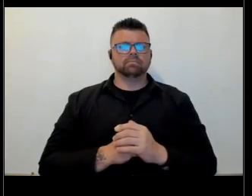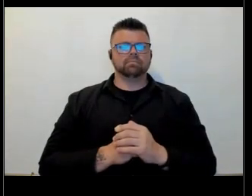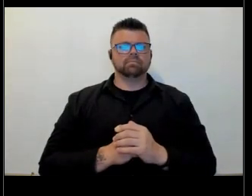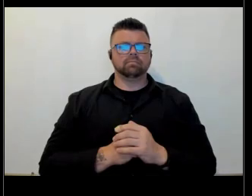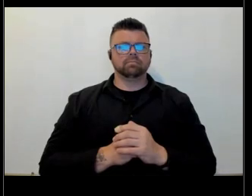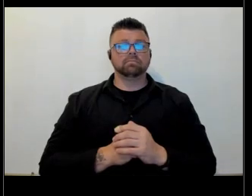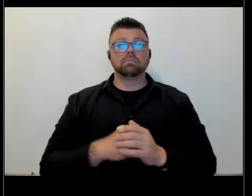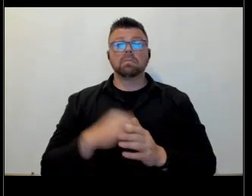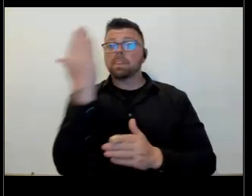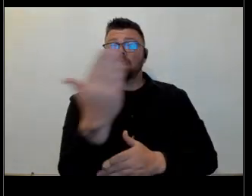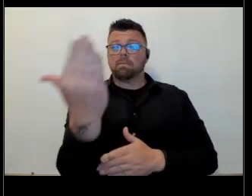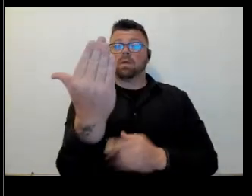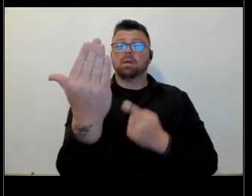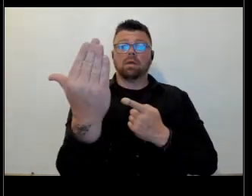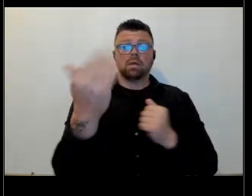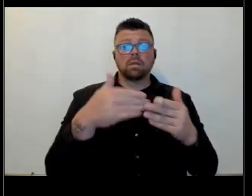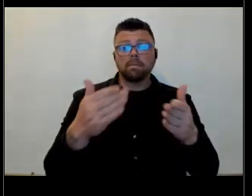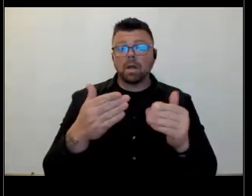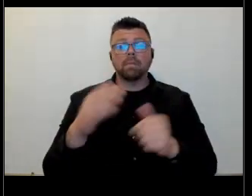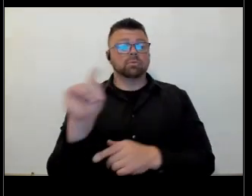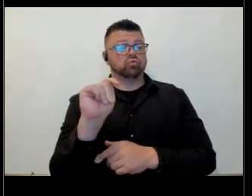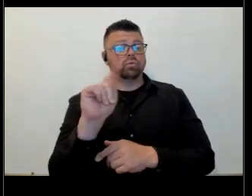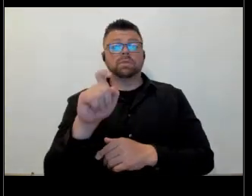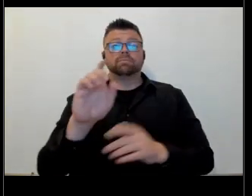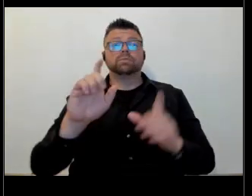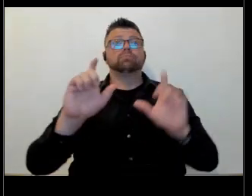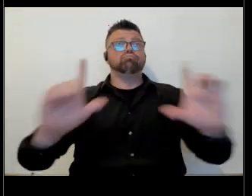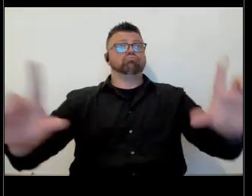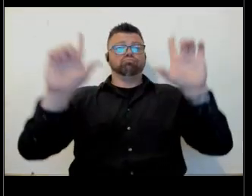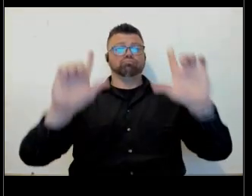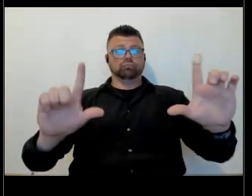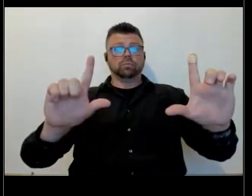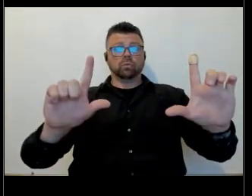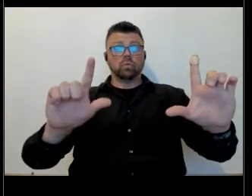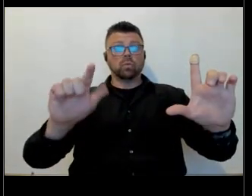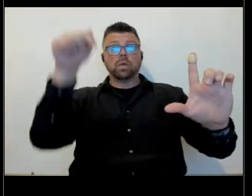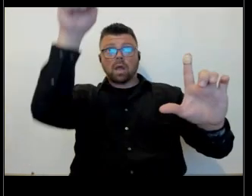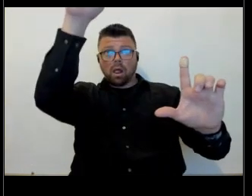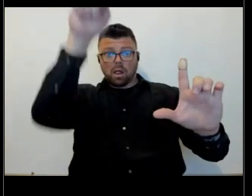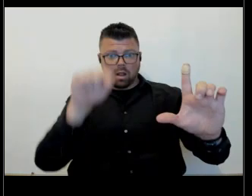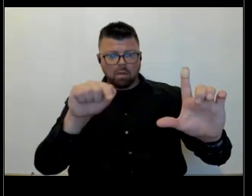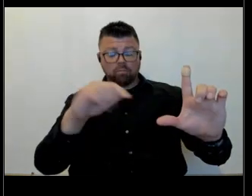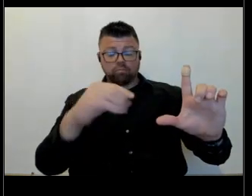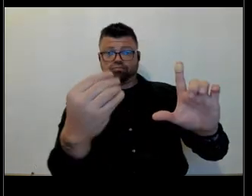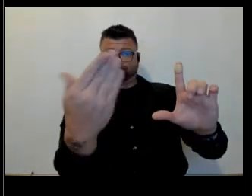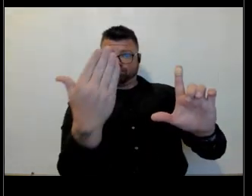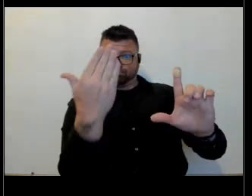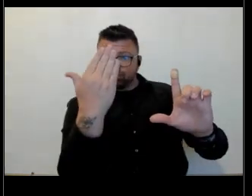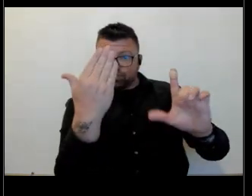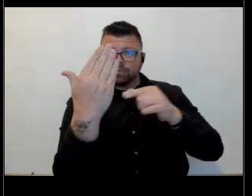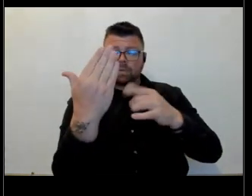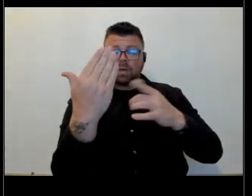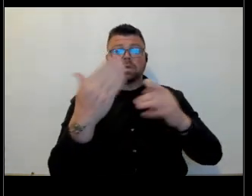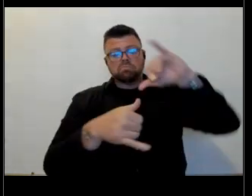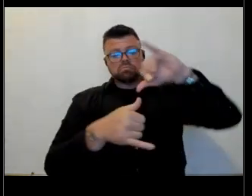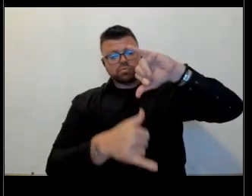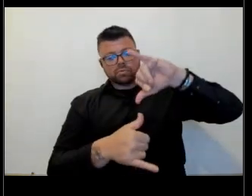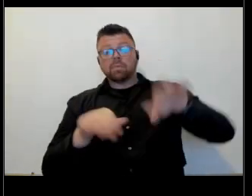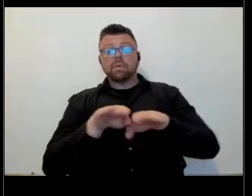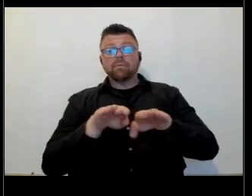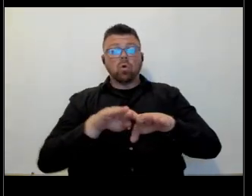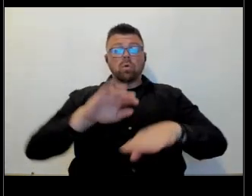Mirrors in public toilets must be mounted with the bottom reflective edge no higher than 40 inches above the finished